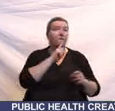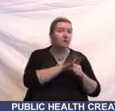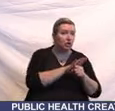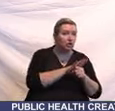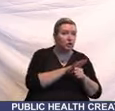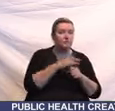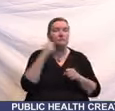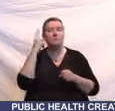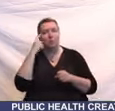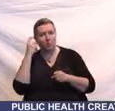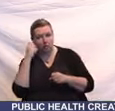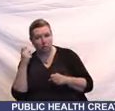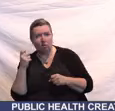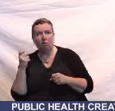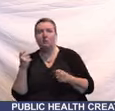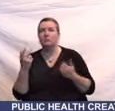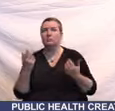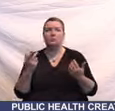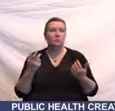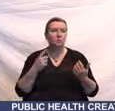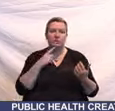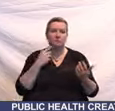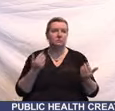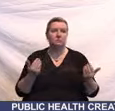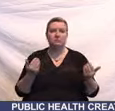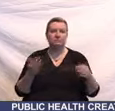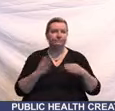the toll of this virus is now a staggering